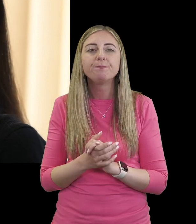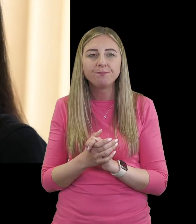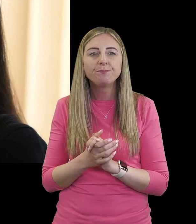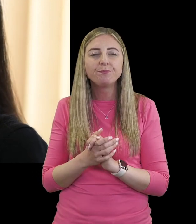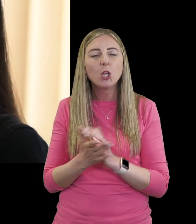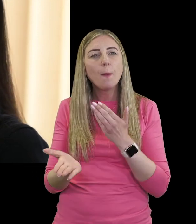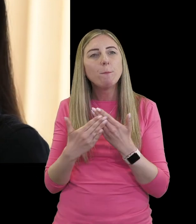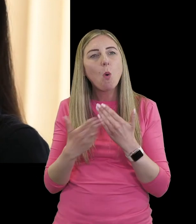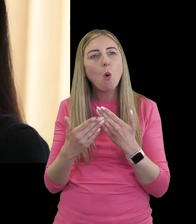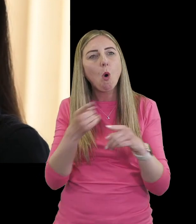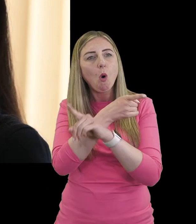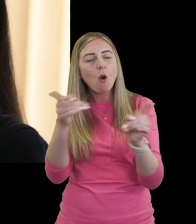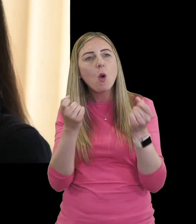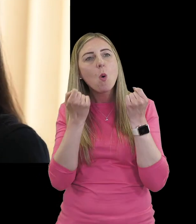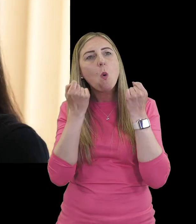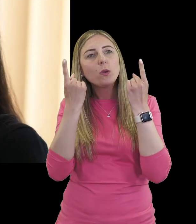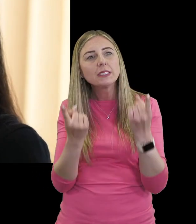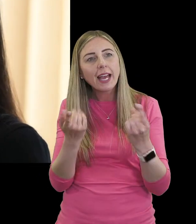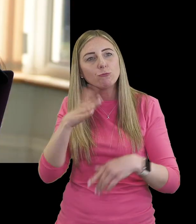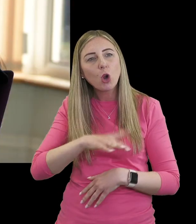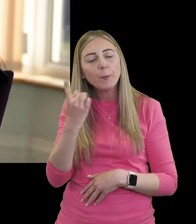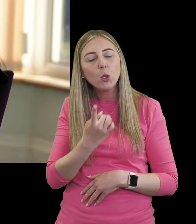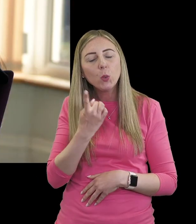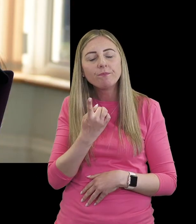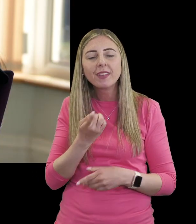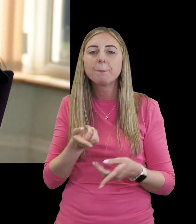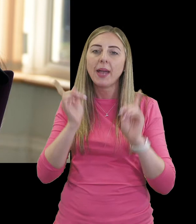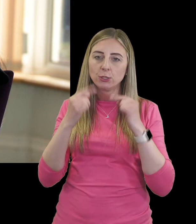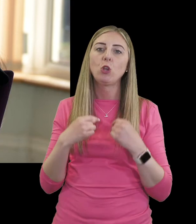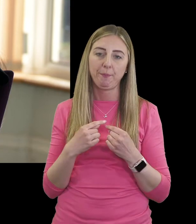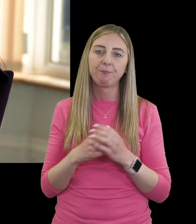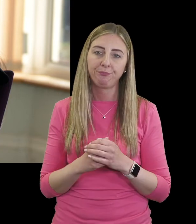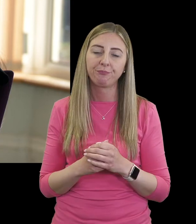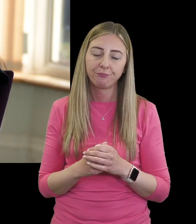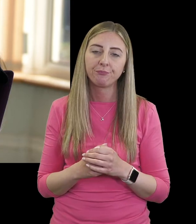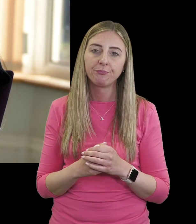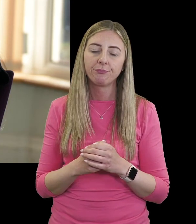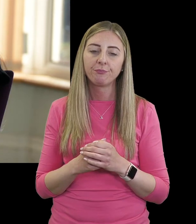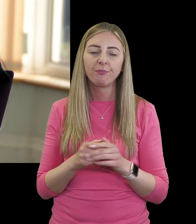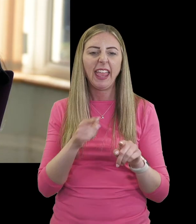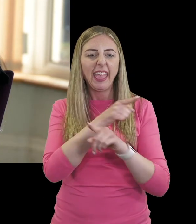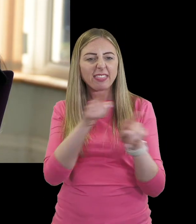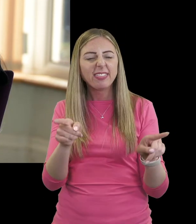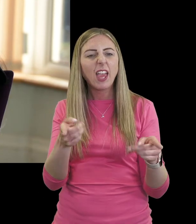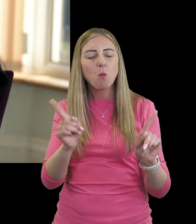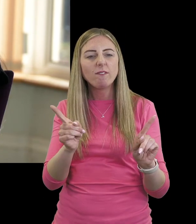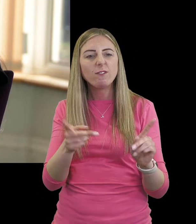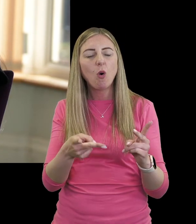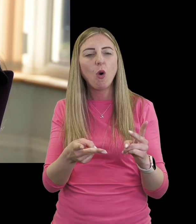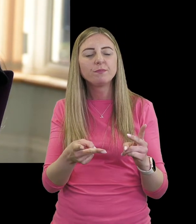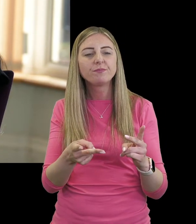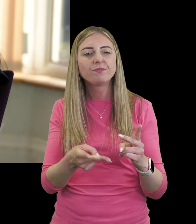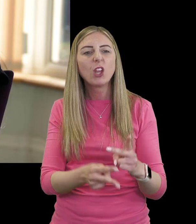greater awareness by managers who are responsible for looking